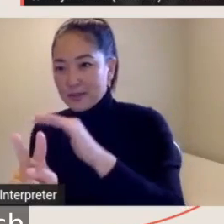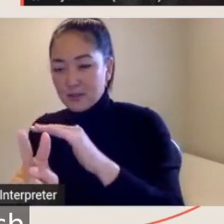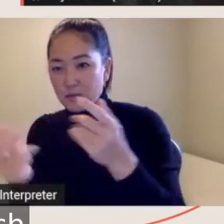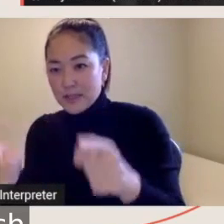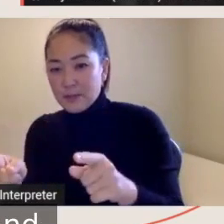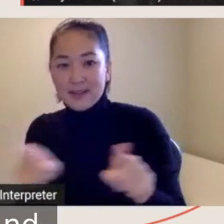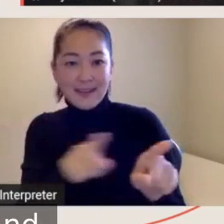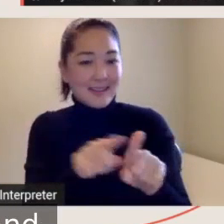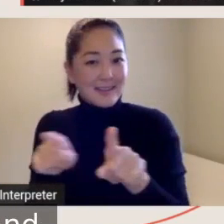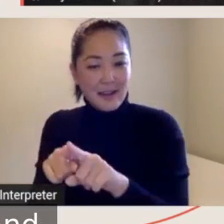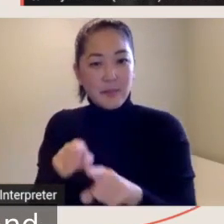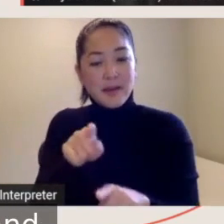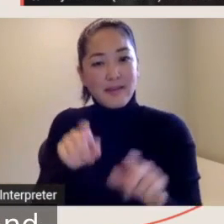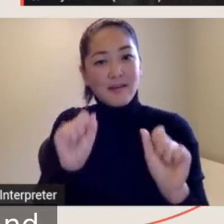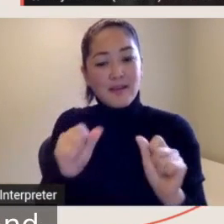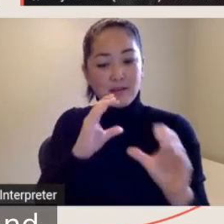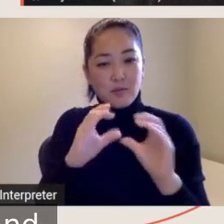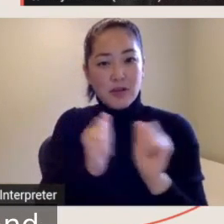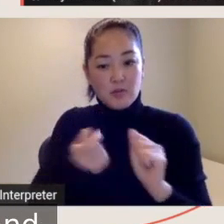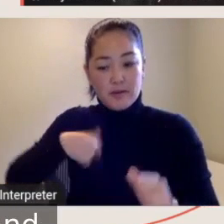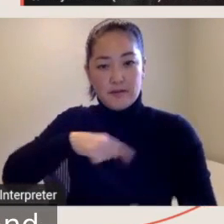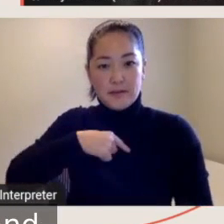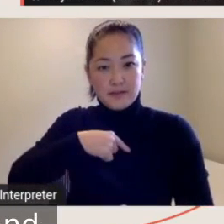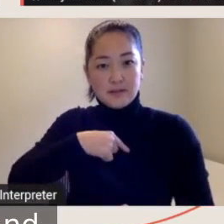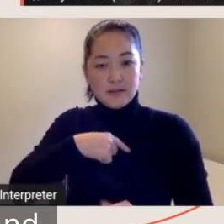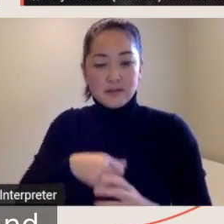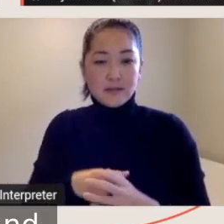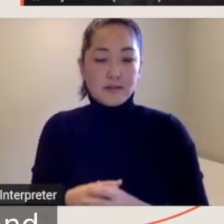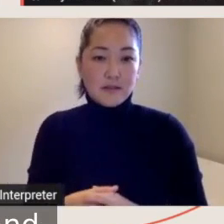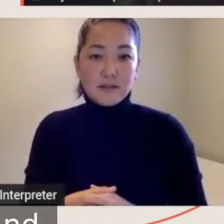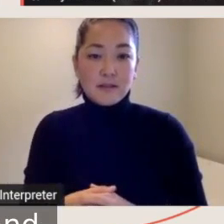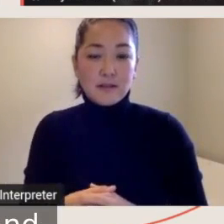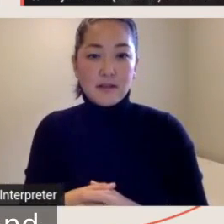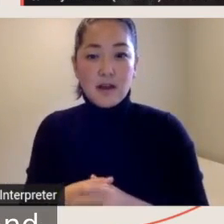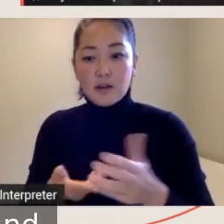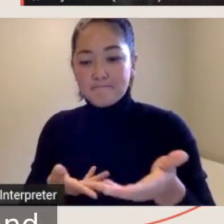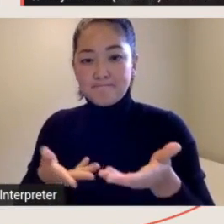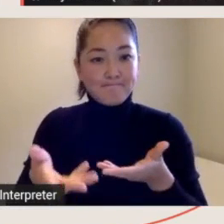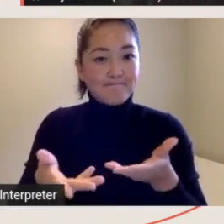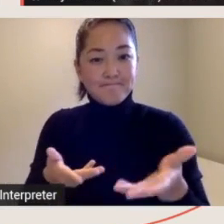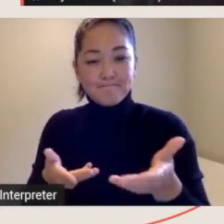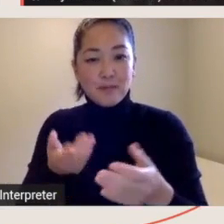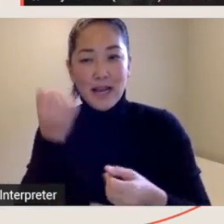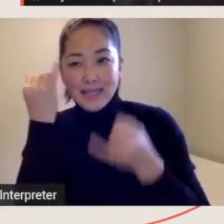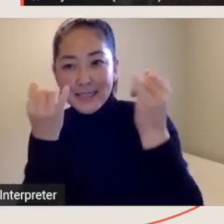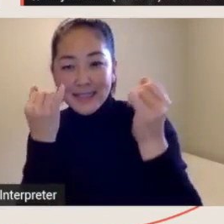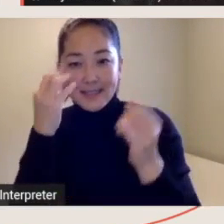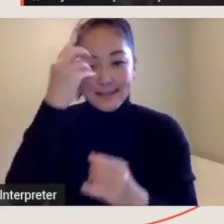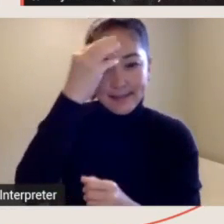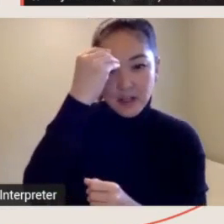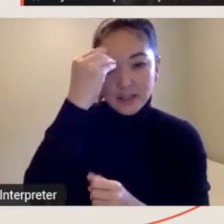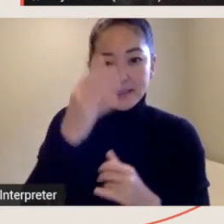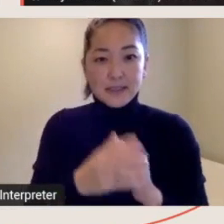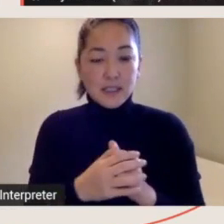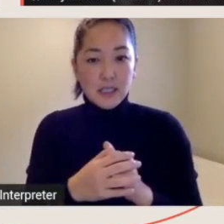was easy for them to communicate with us and exchange ideas and thoughts. And because a lot of things, I mean,